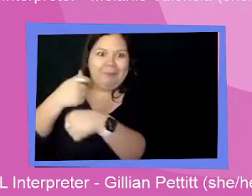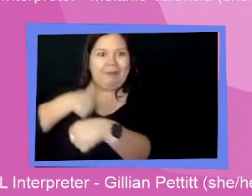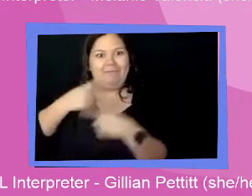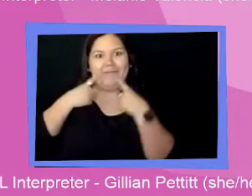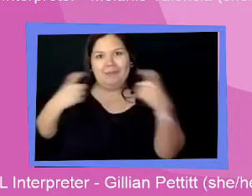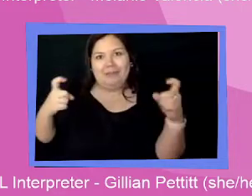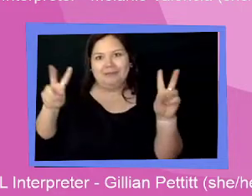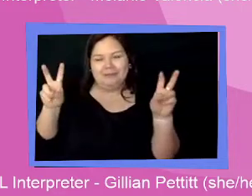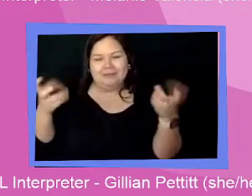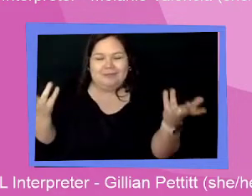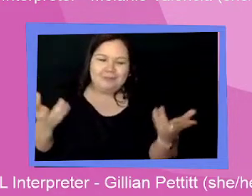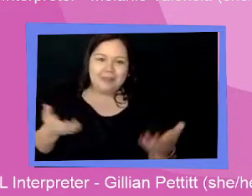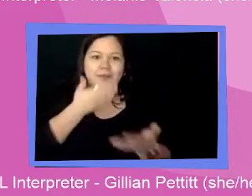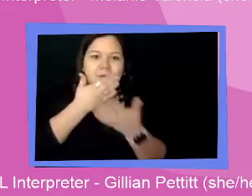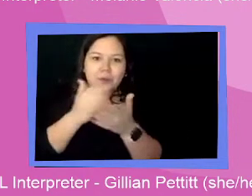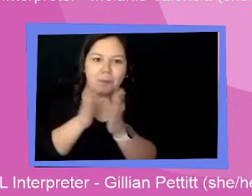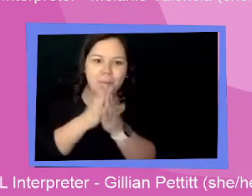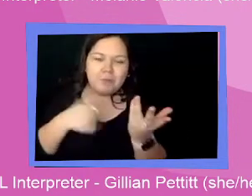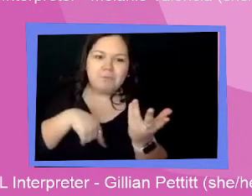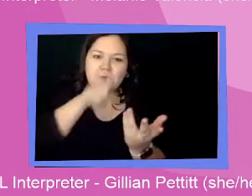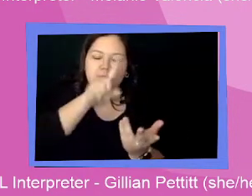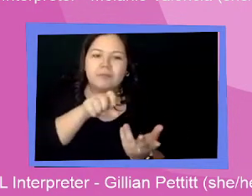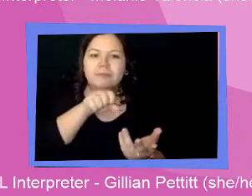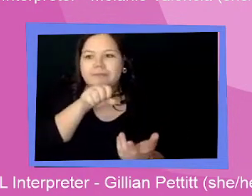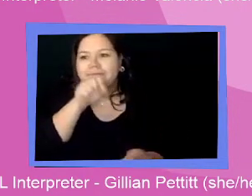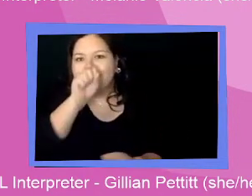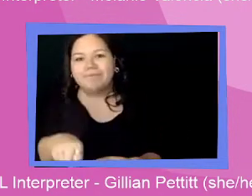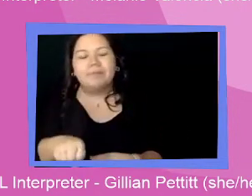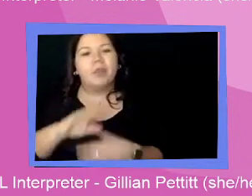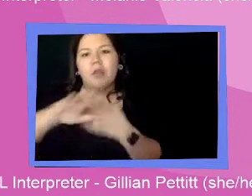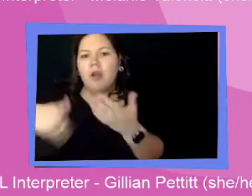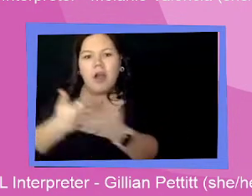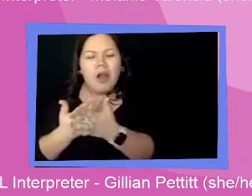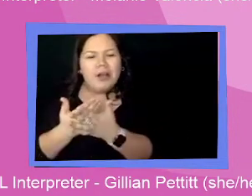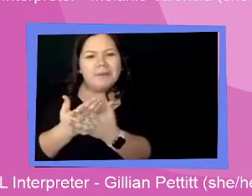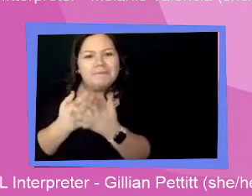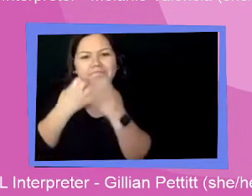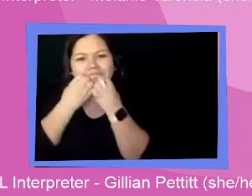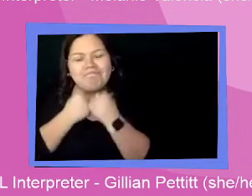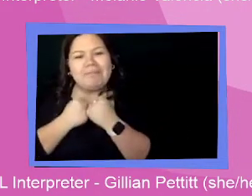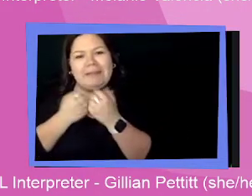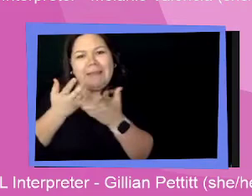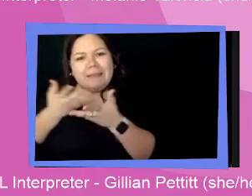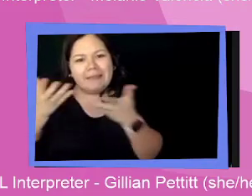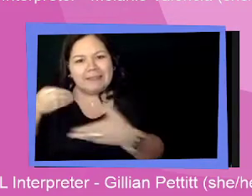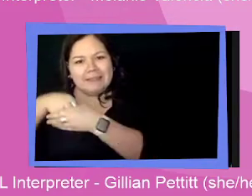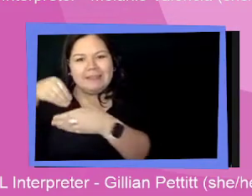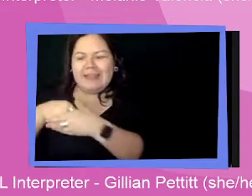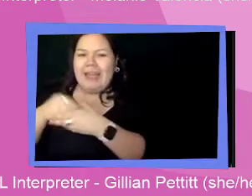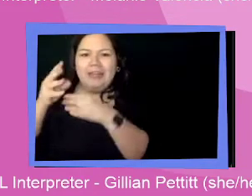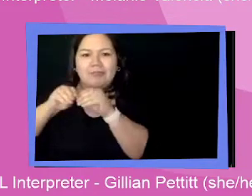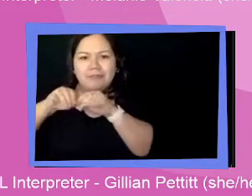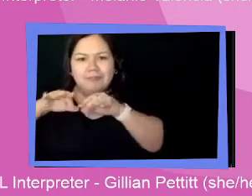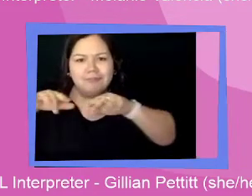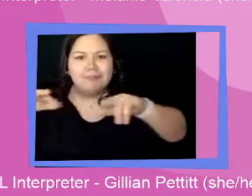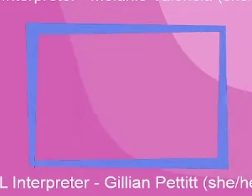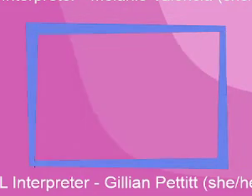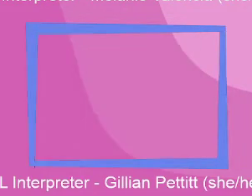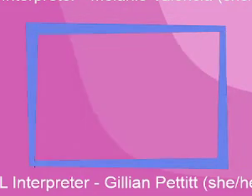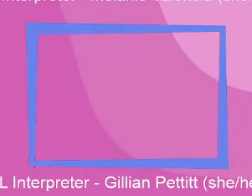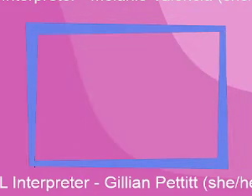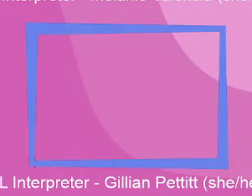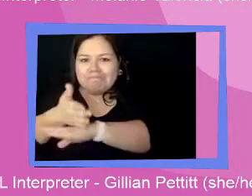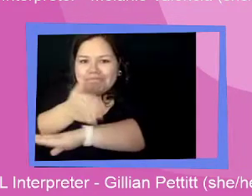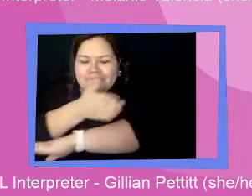it's a good book that I really love. All the gifts that it keeps on giving. But today I'm going to treat